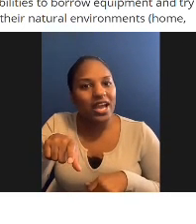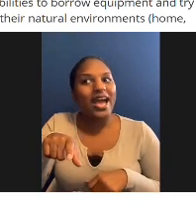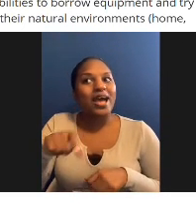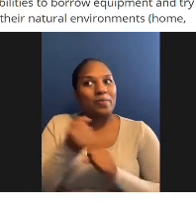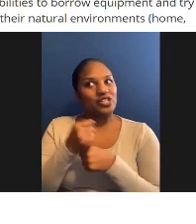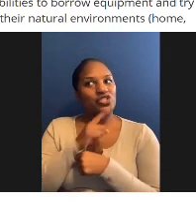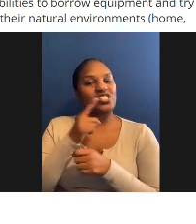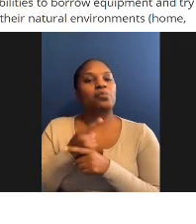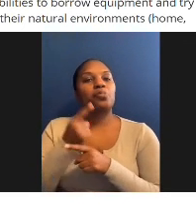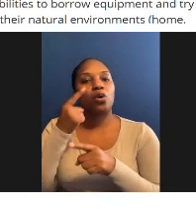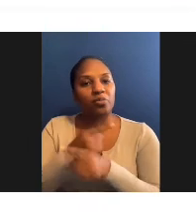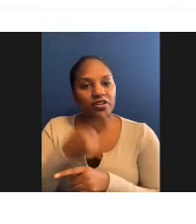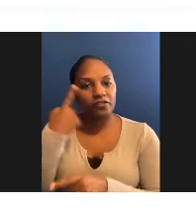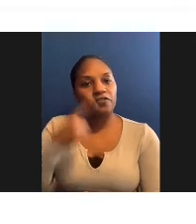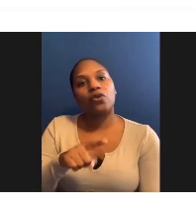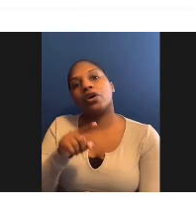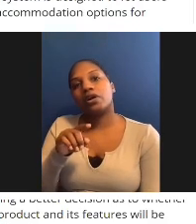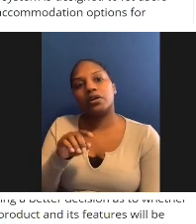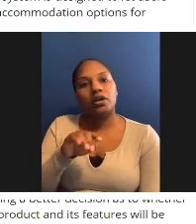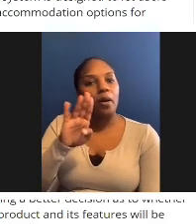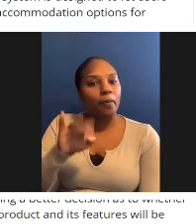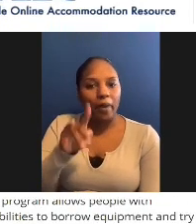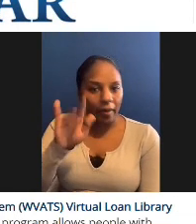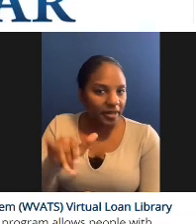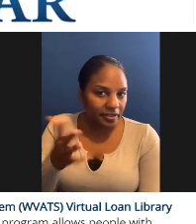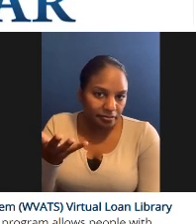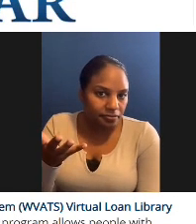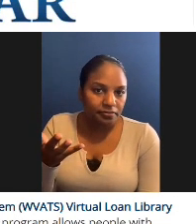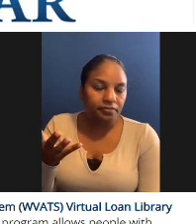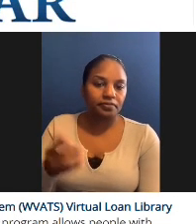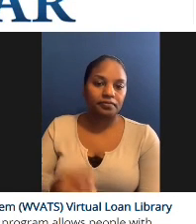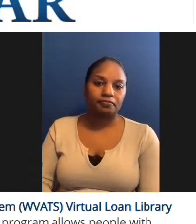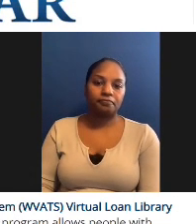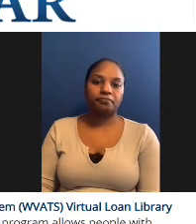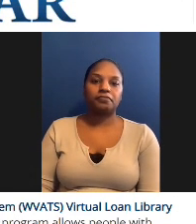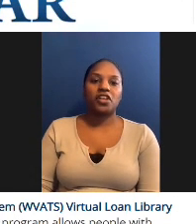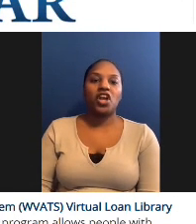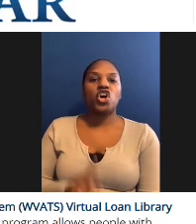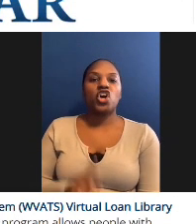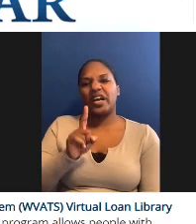appropriate for Bobby. We're going to go back up to students,